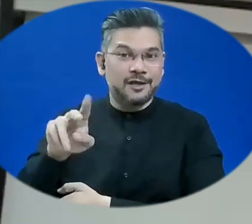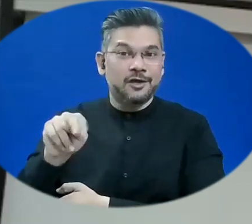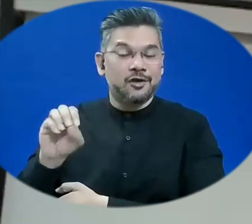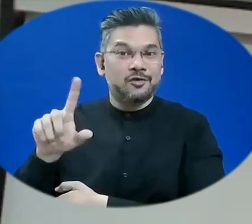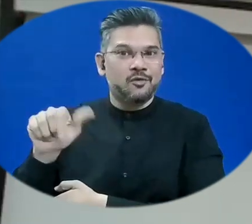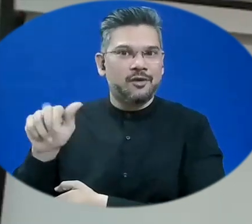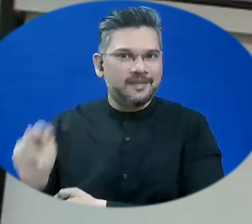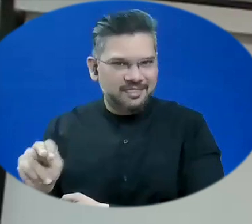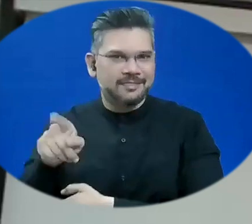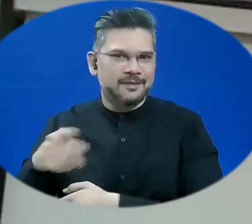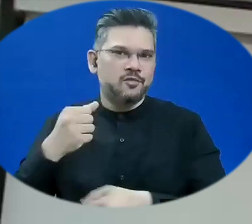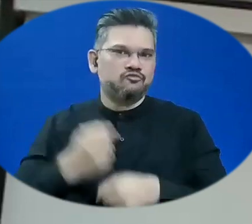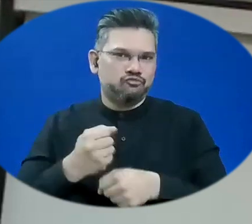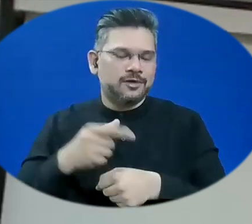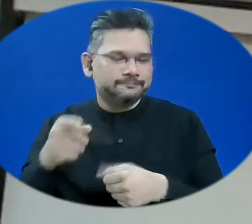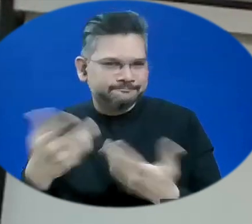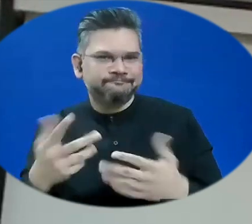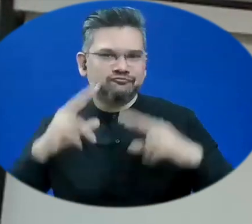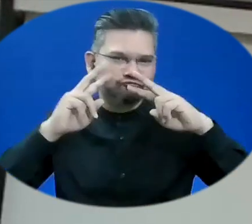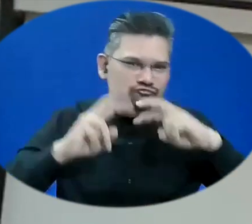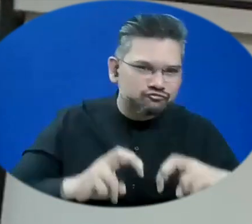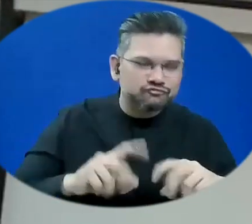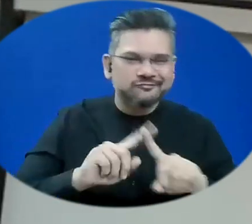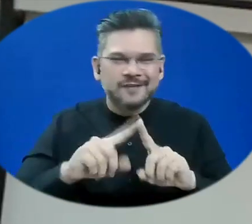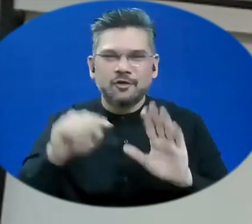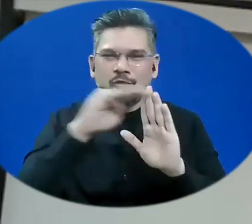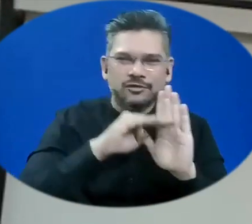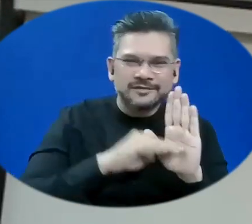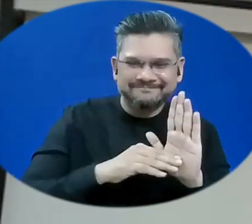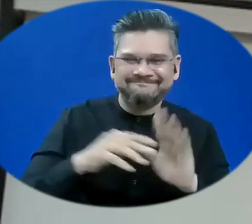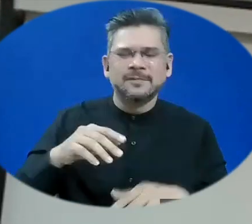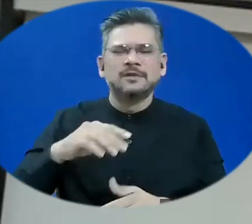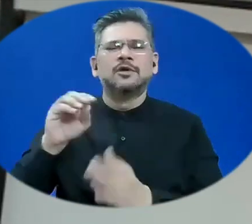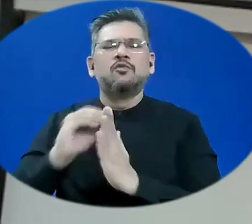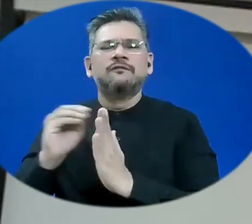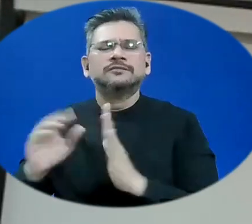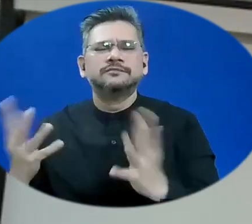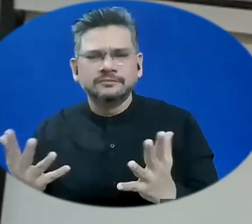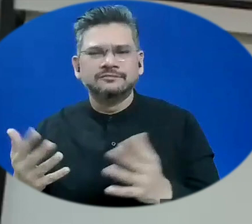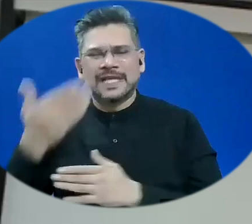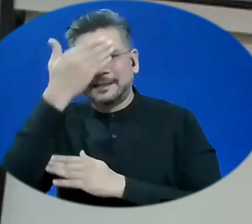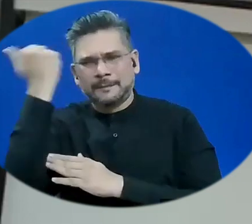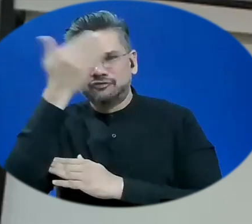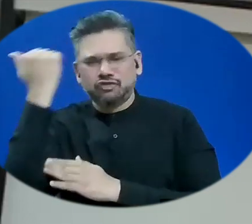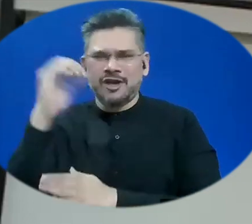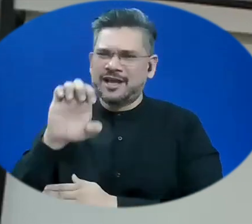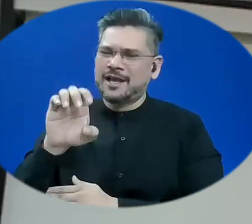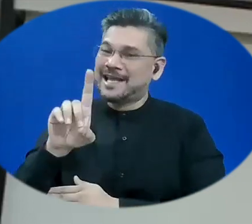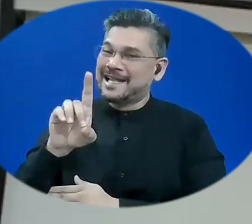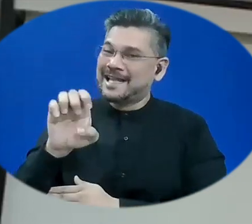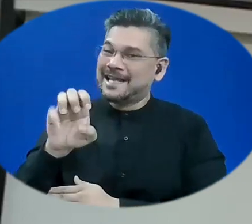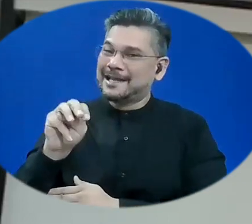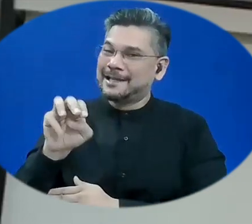is currently the Director of Research and Policy at the Positive Approach to Dementia Care, the organization founded